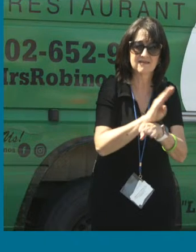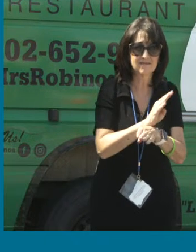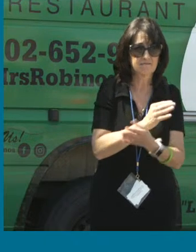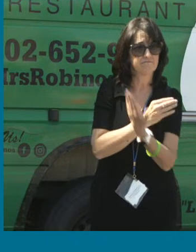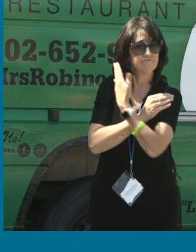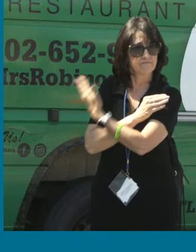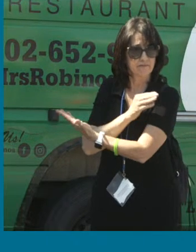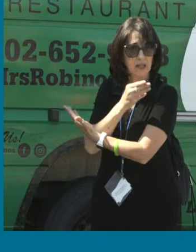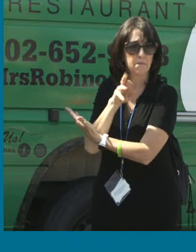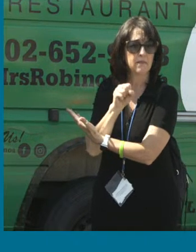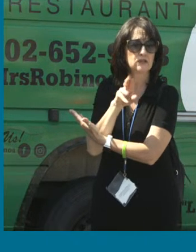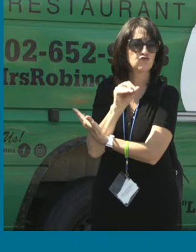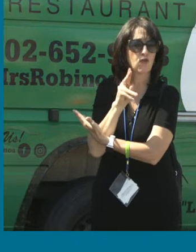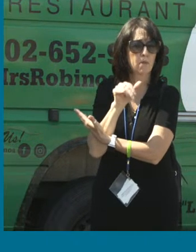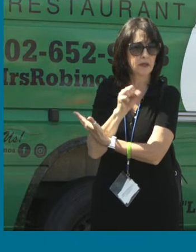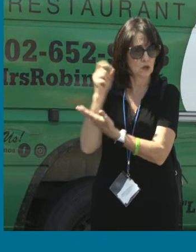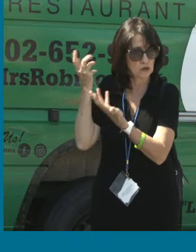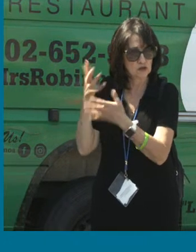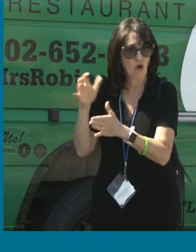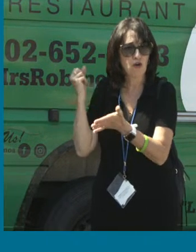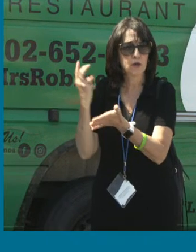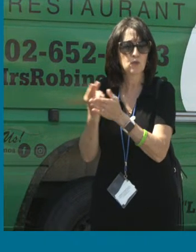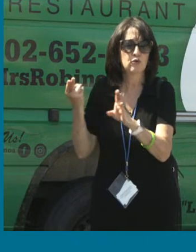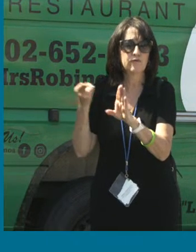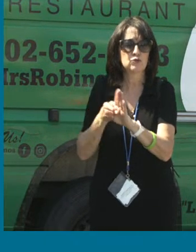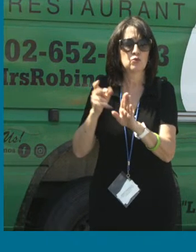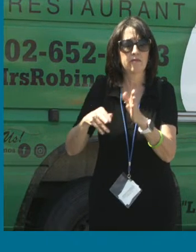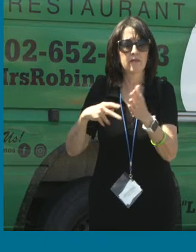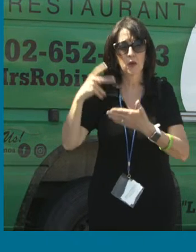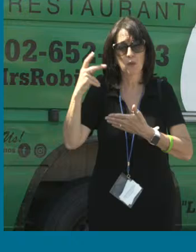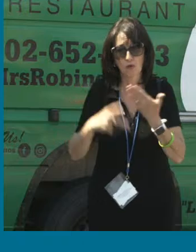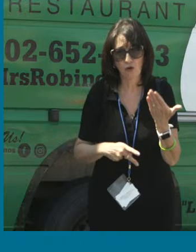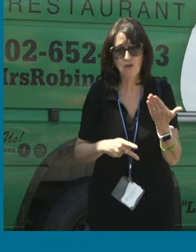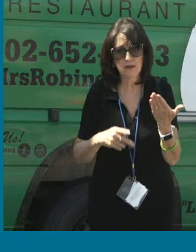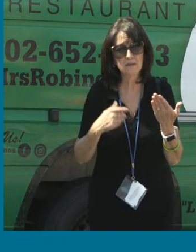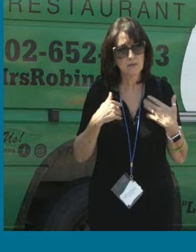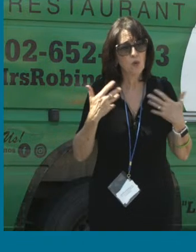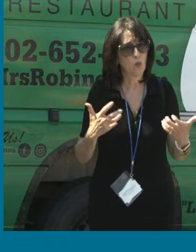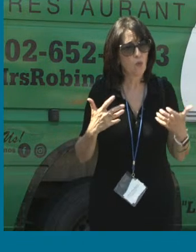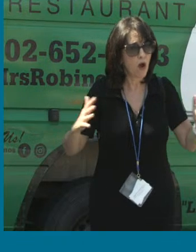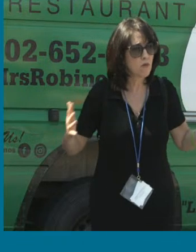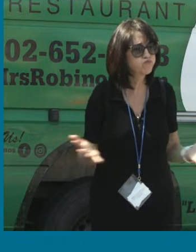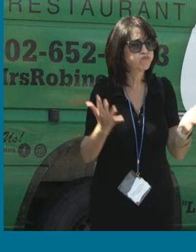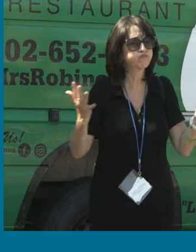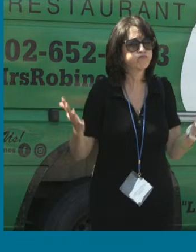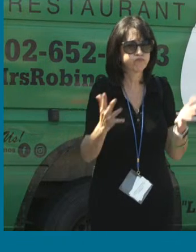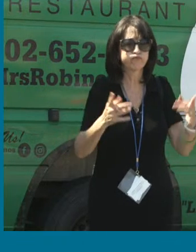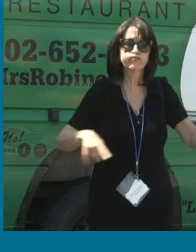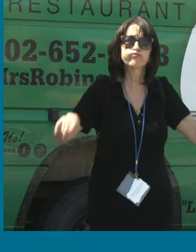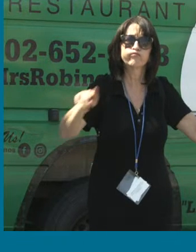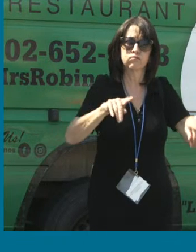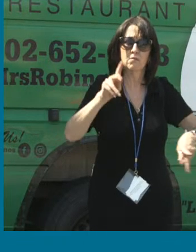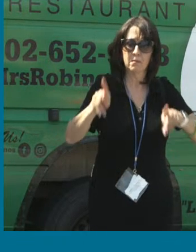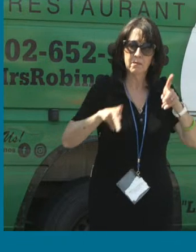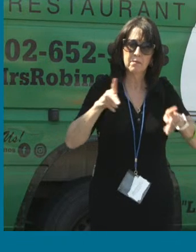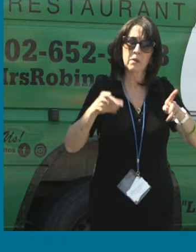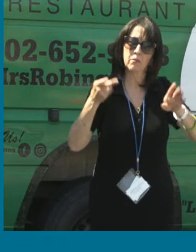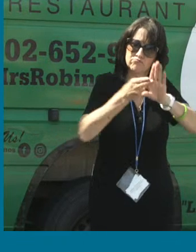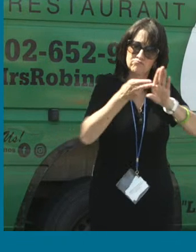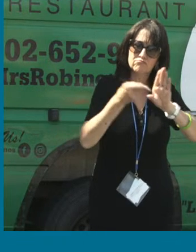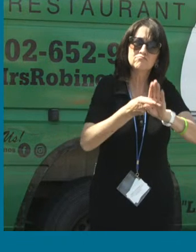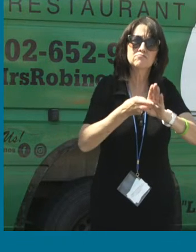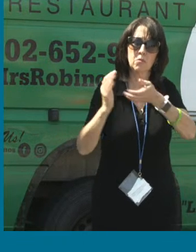for stepping forward with your incentive program. It's really a good opportunity for us to partner with all of you, and thank you